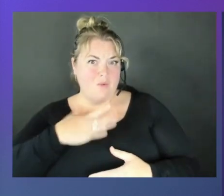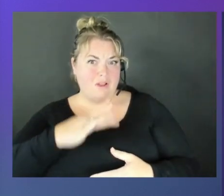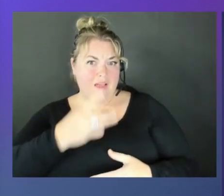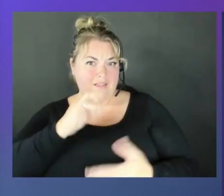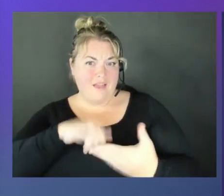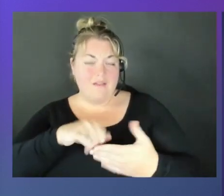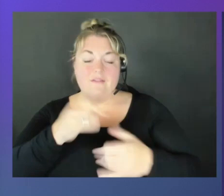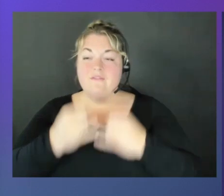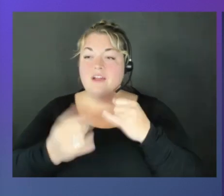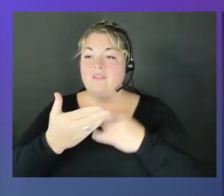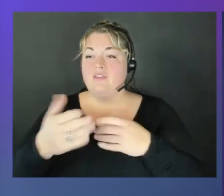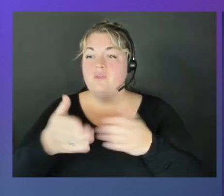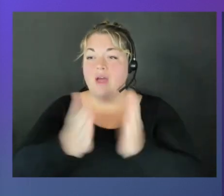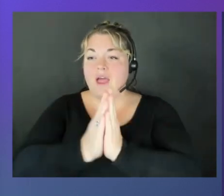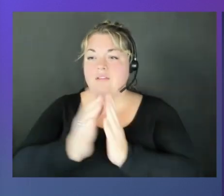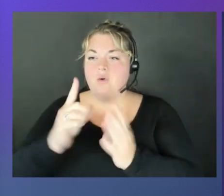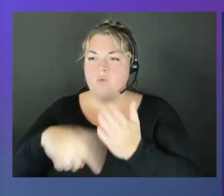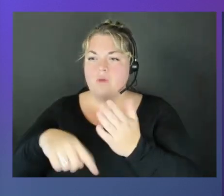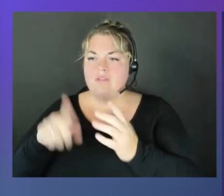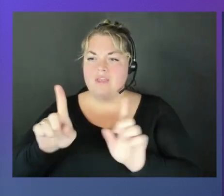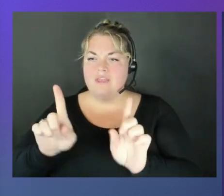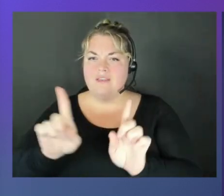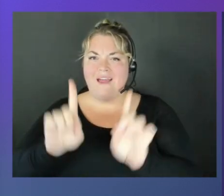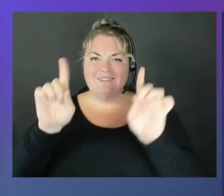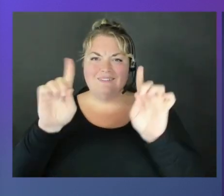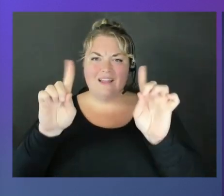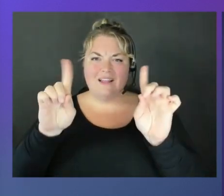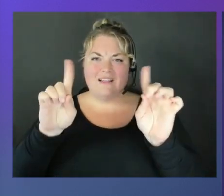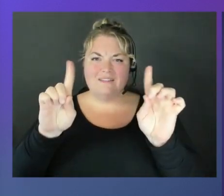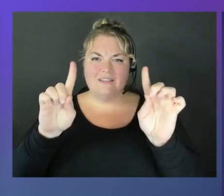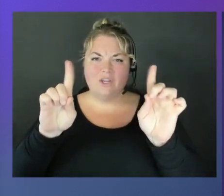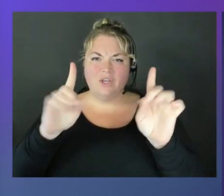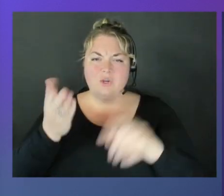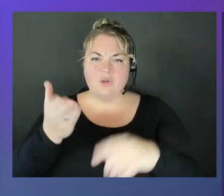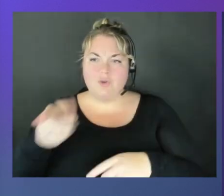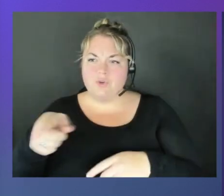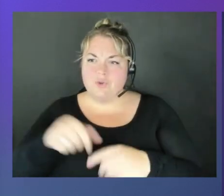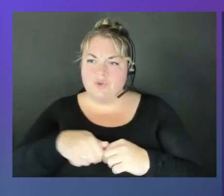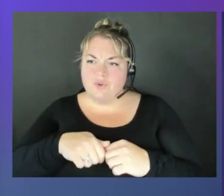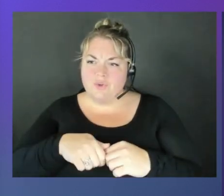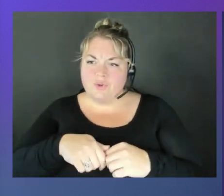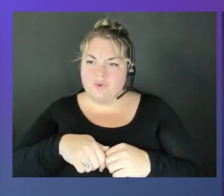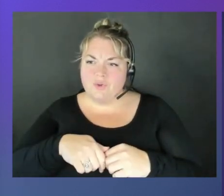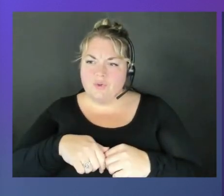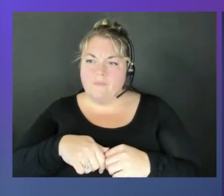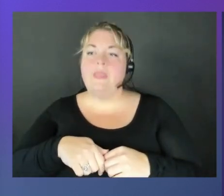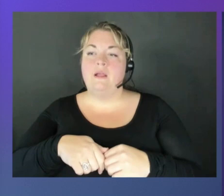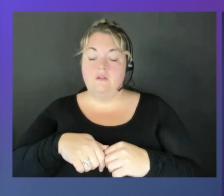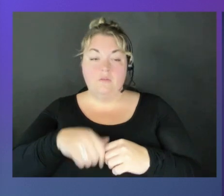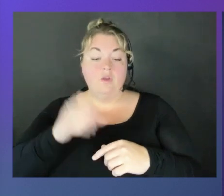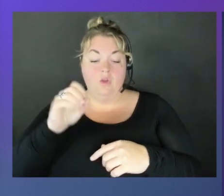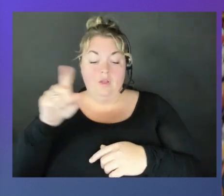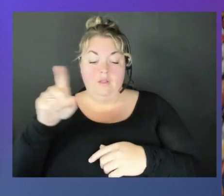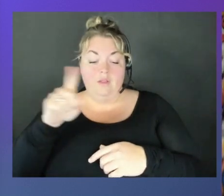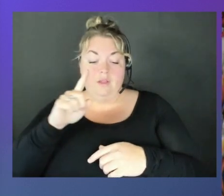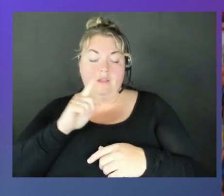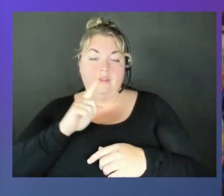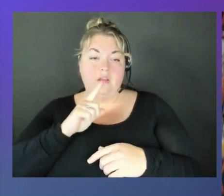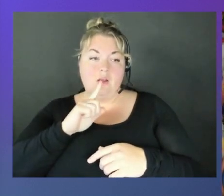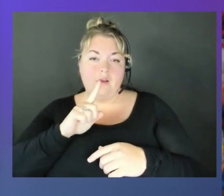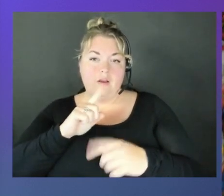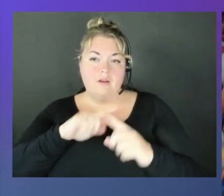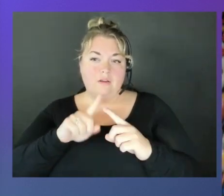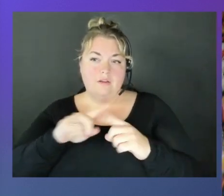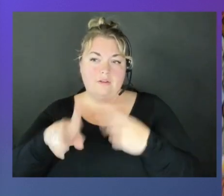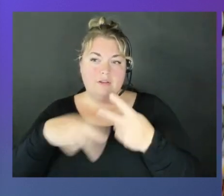thing to ask is, what about these antennas here on the DeepRacer? Yeah, so these antennas, as you saw, different types of Yeah.